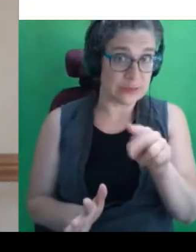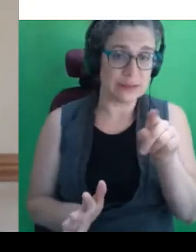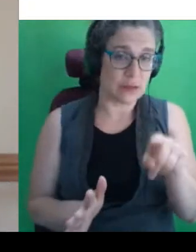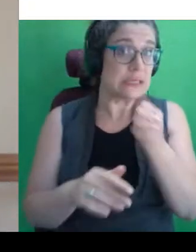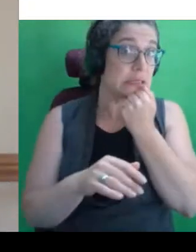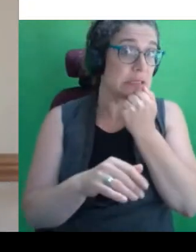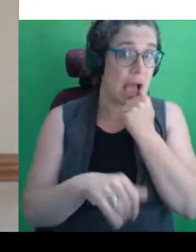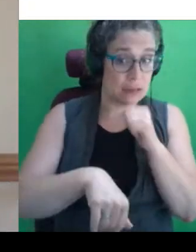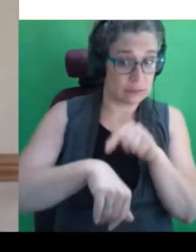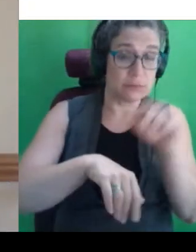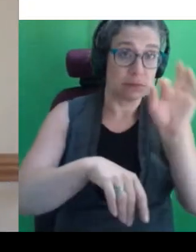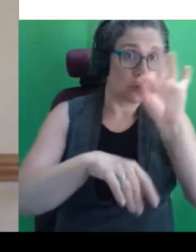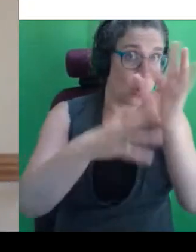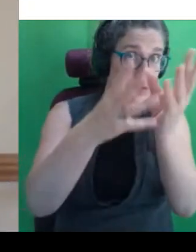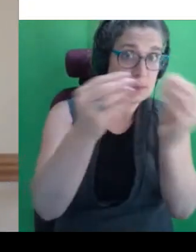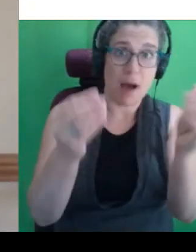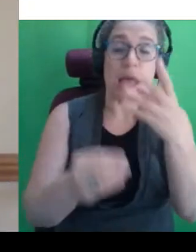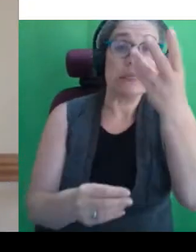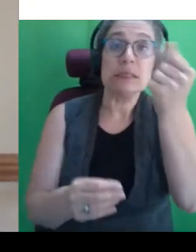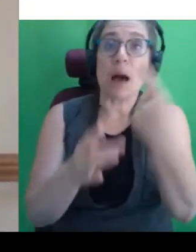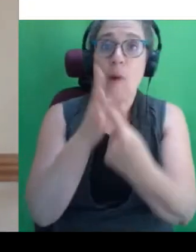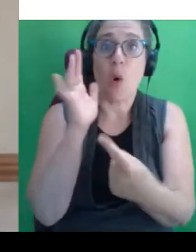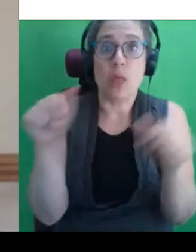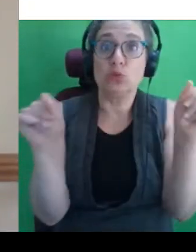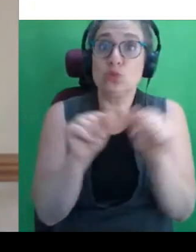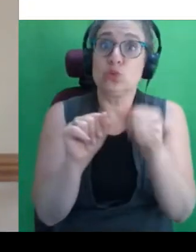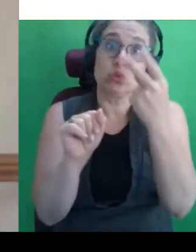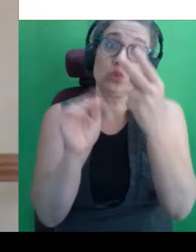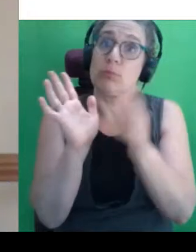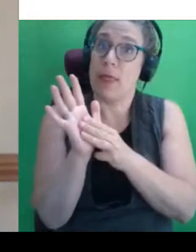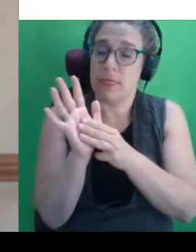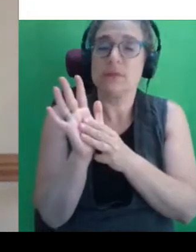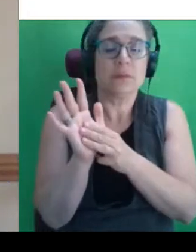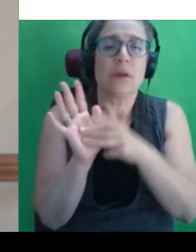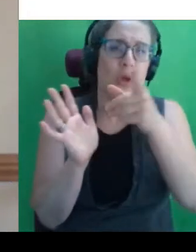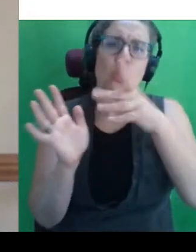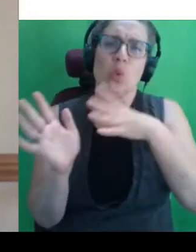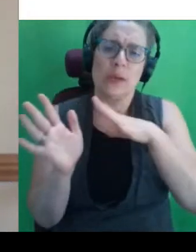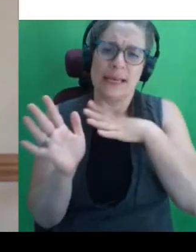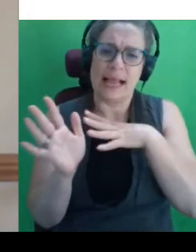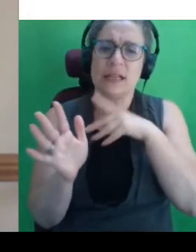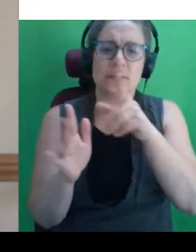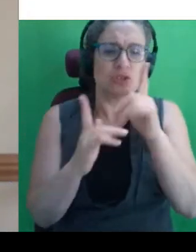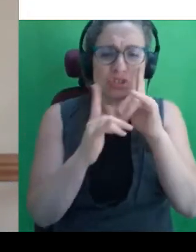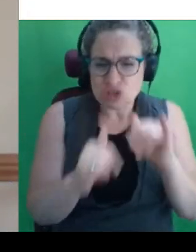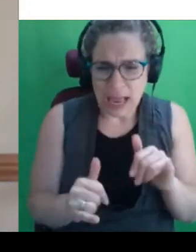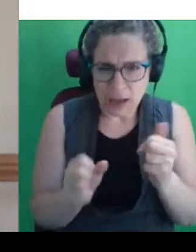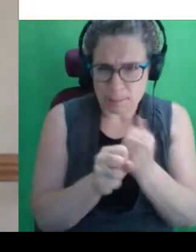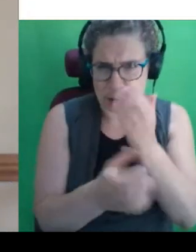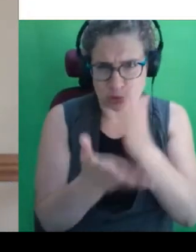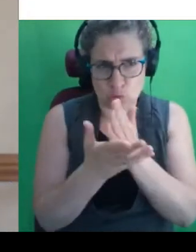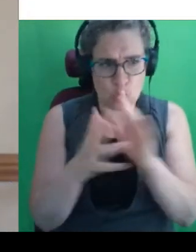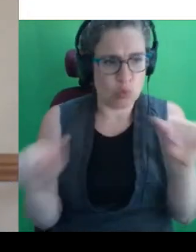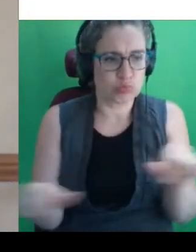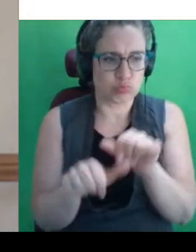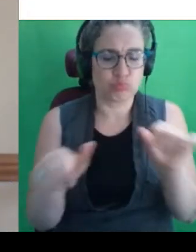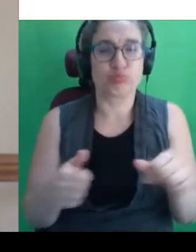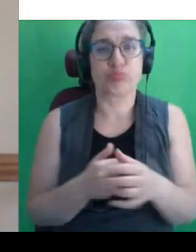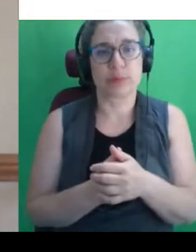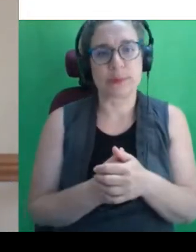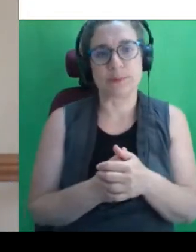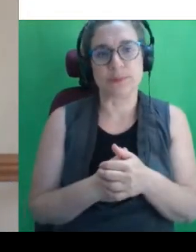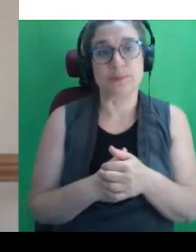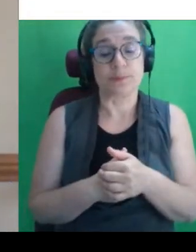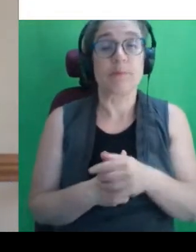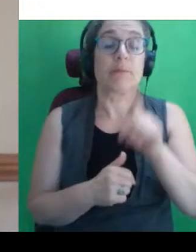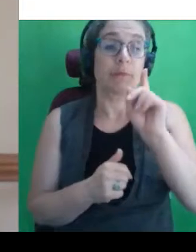some of them only last for 2 months whenever opened. So you would want them just to check to make sure. So to use a nasal steroid, you